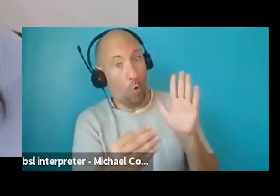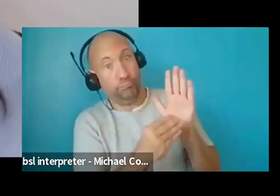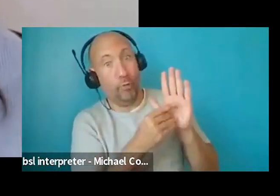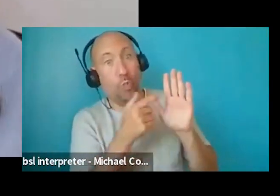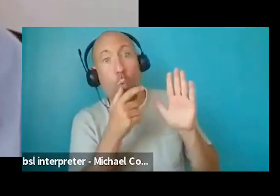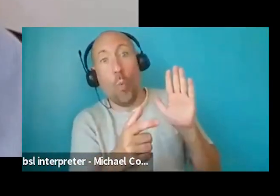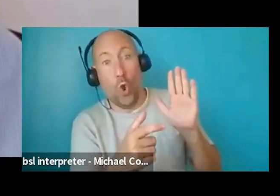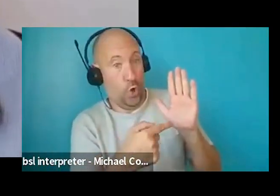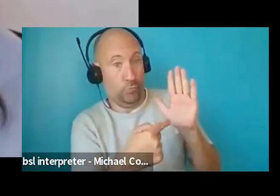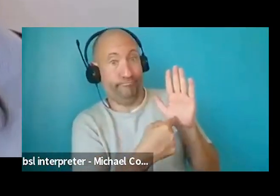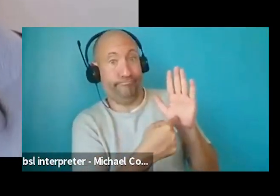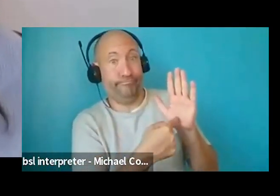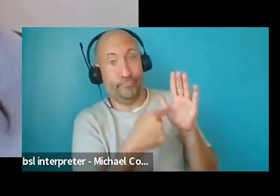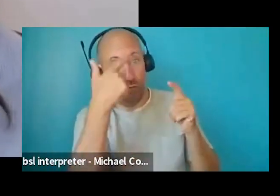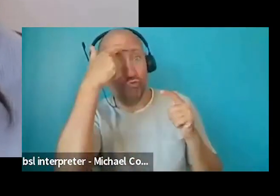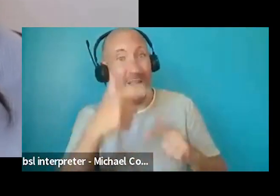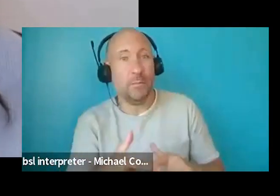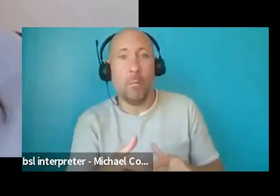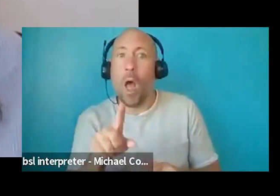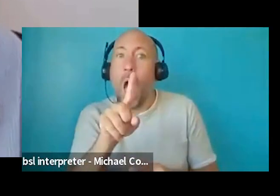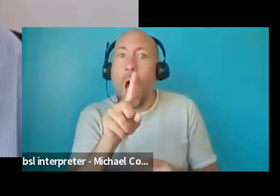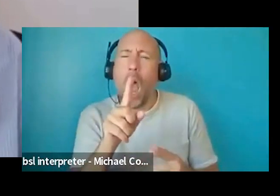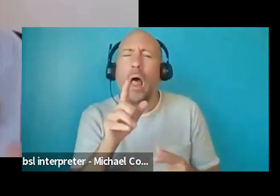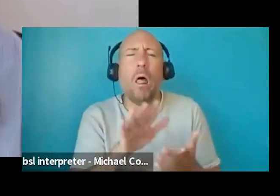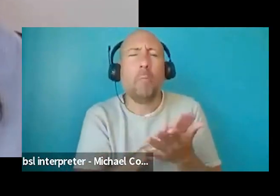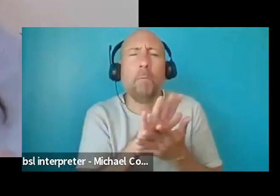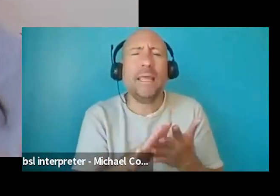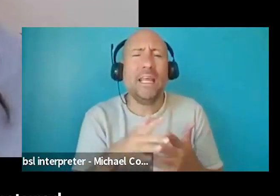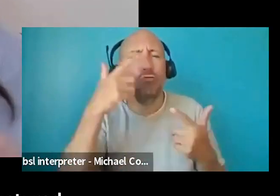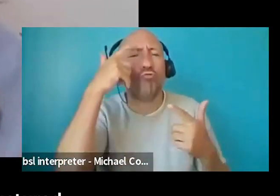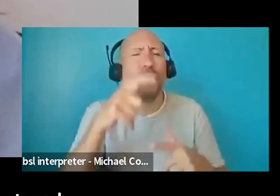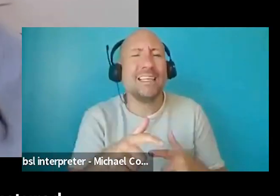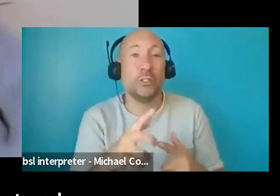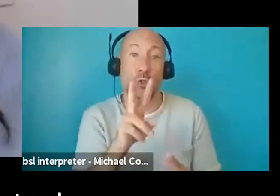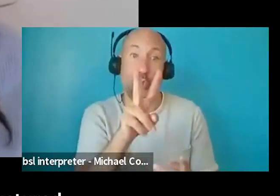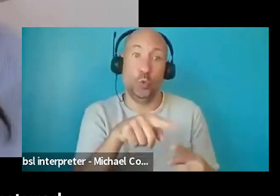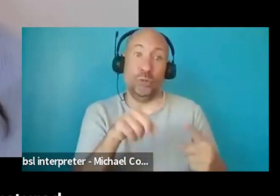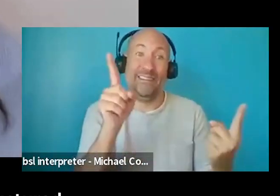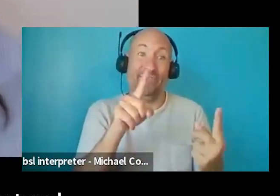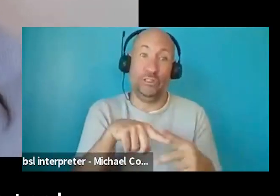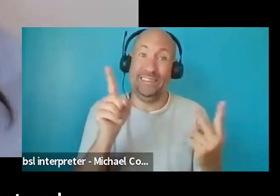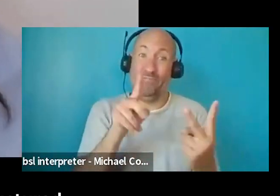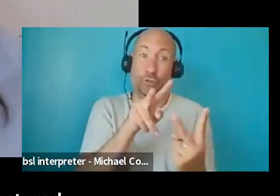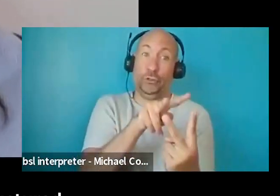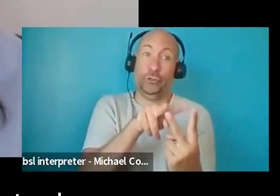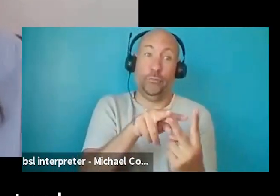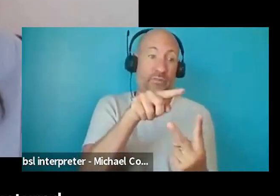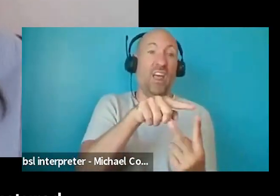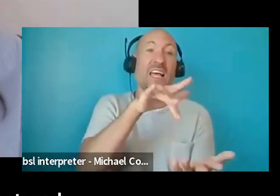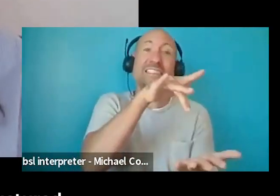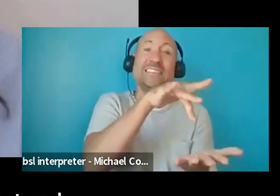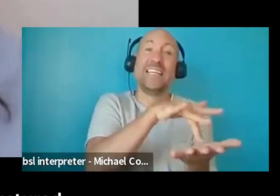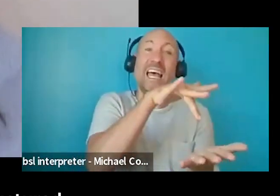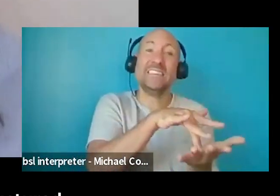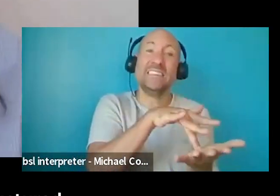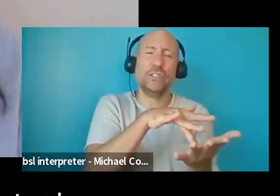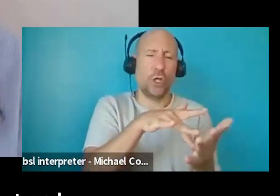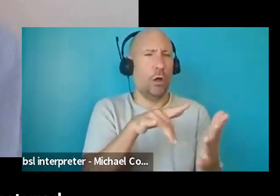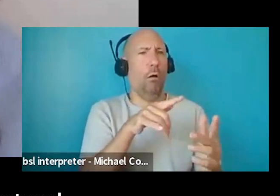a matter of fact, there are 2 types of residencies. We have centers, which are more